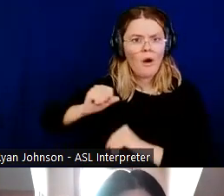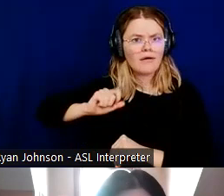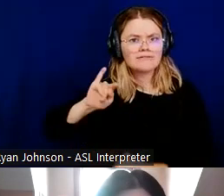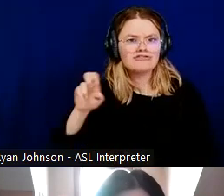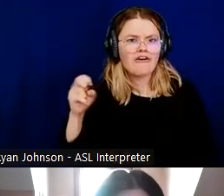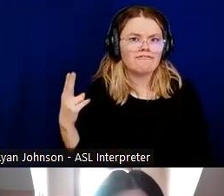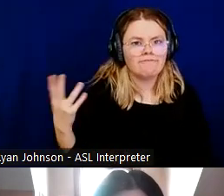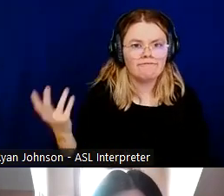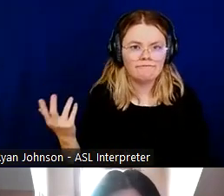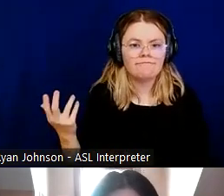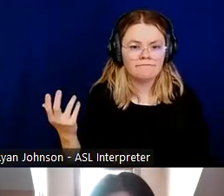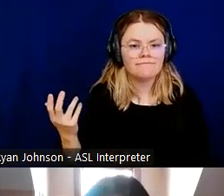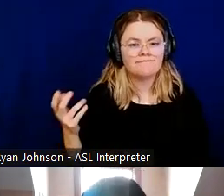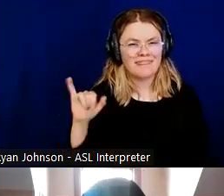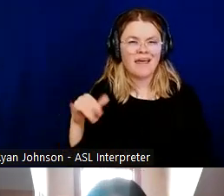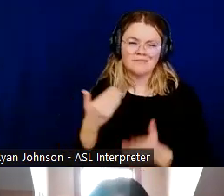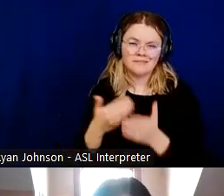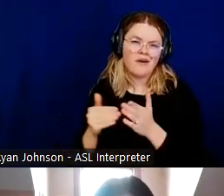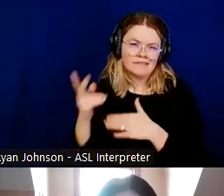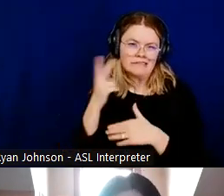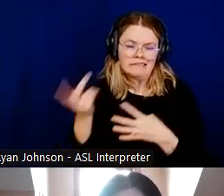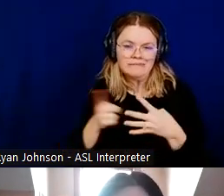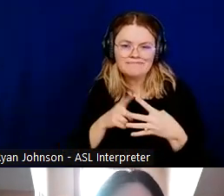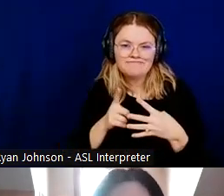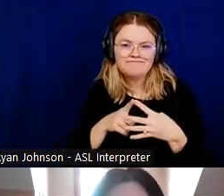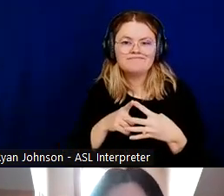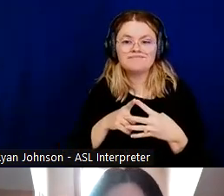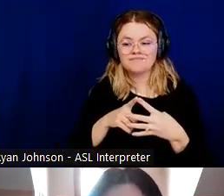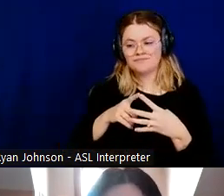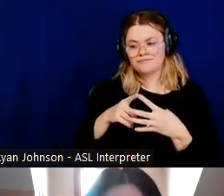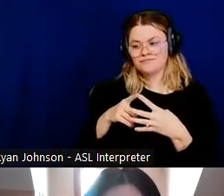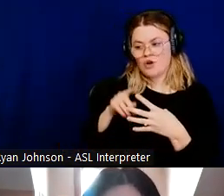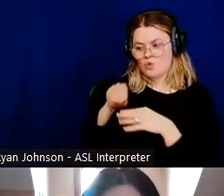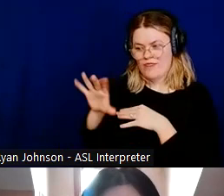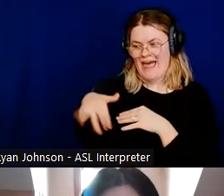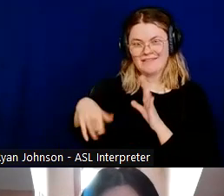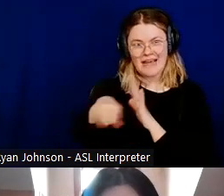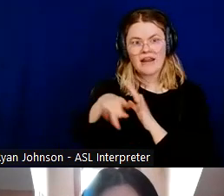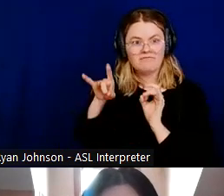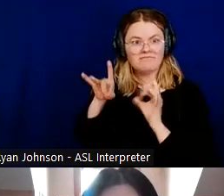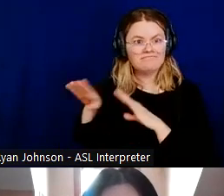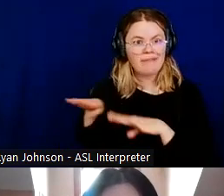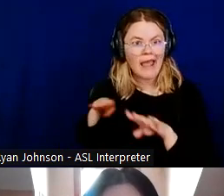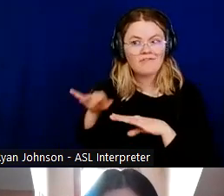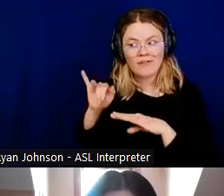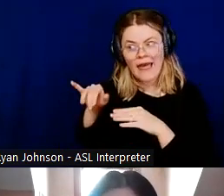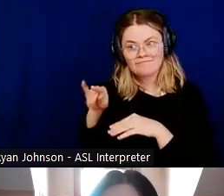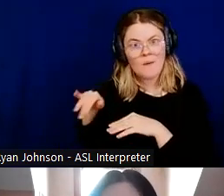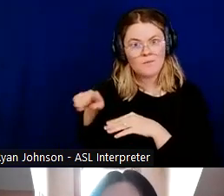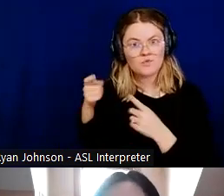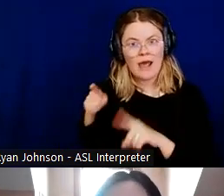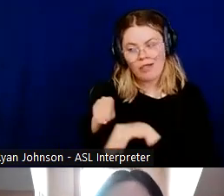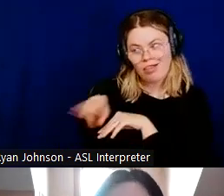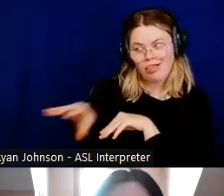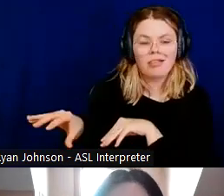with the tough love and the basically abuse that they are showing towards different individuals. And within this trope,